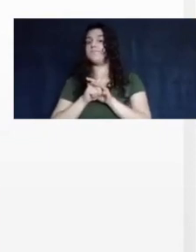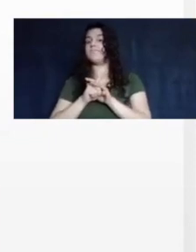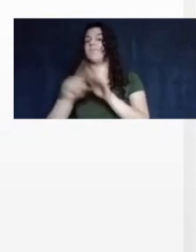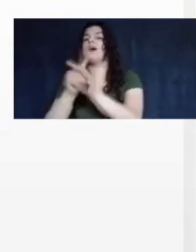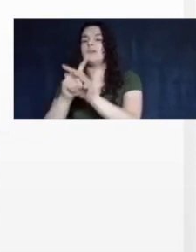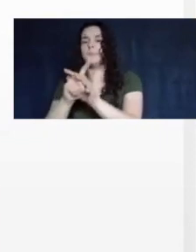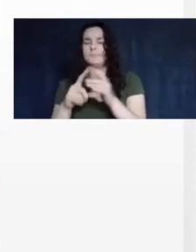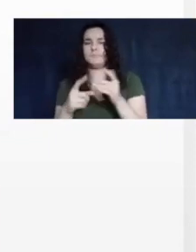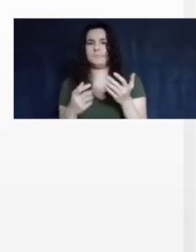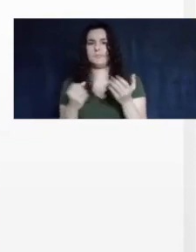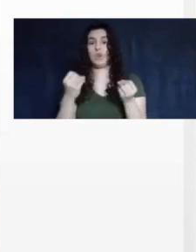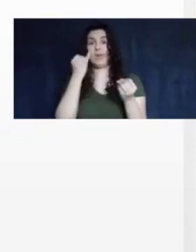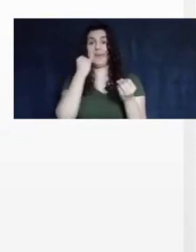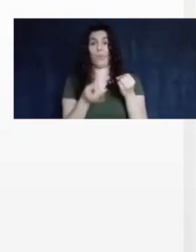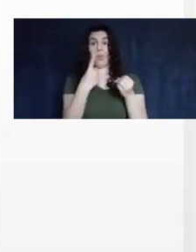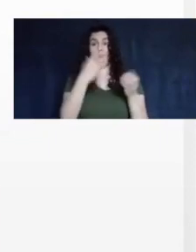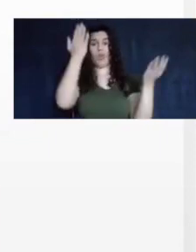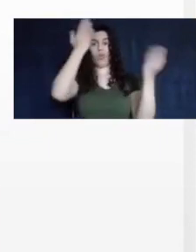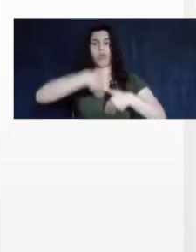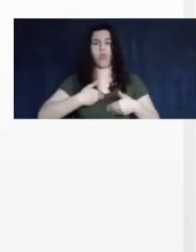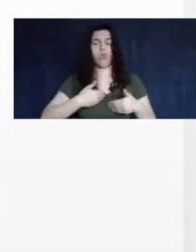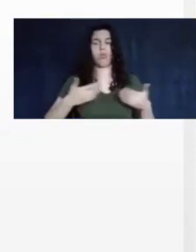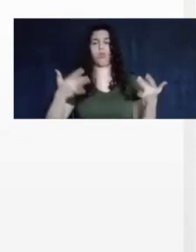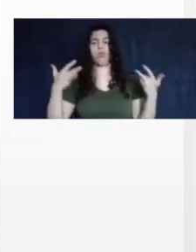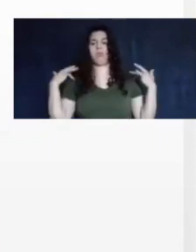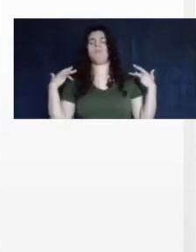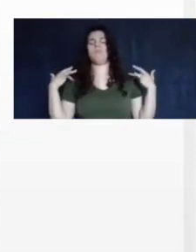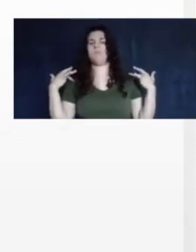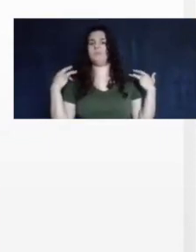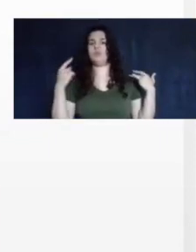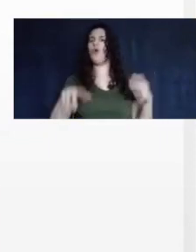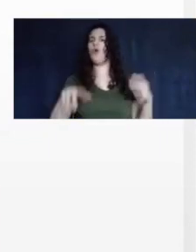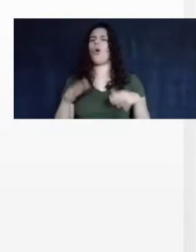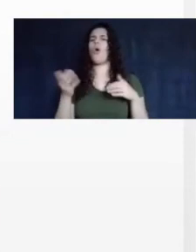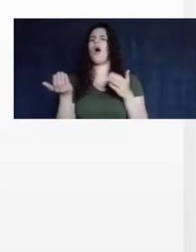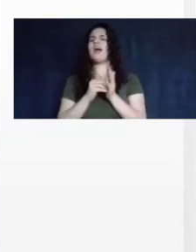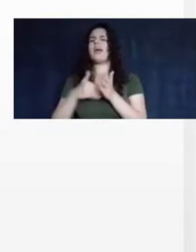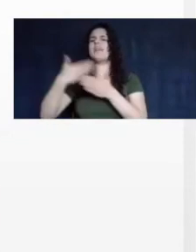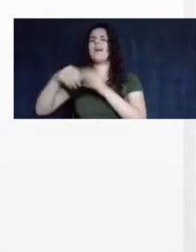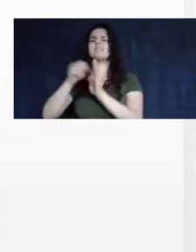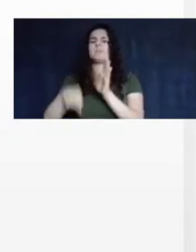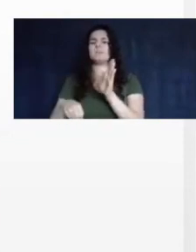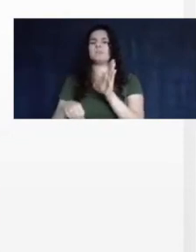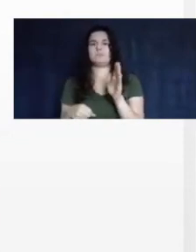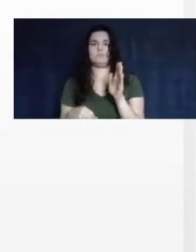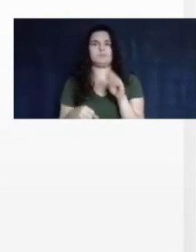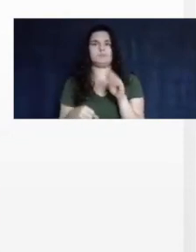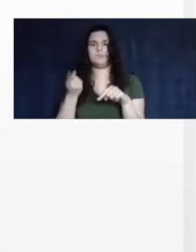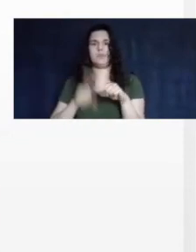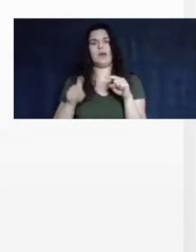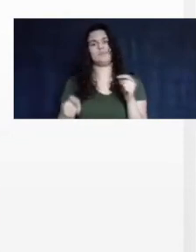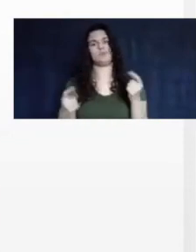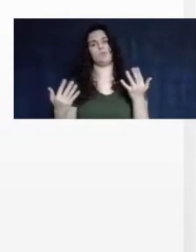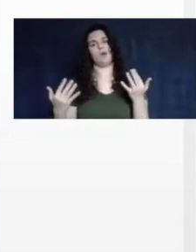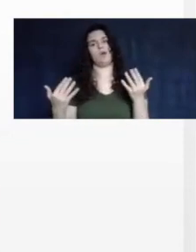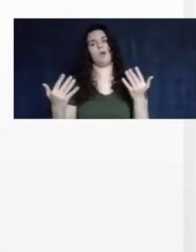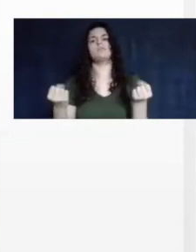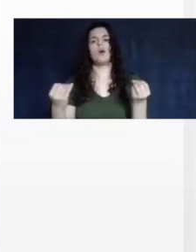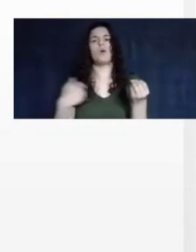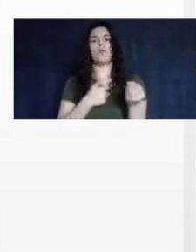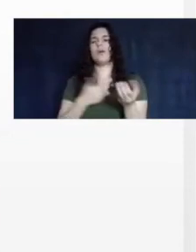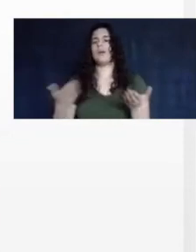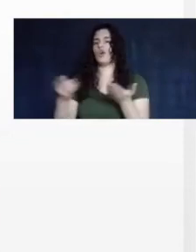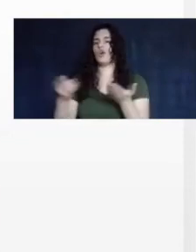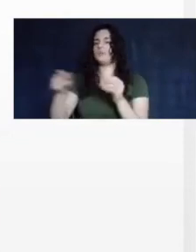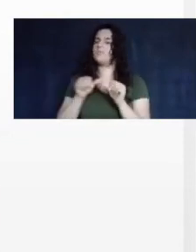So if you miss one, you can't just pick it up the following semester. So we encourage students to continually enroll with the 6 hours